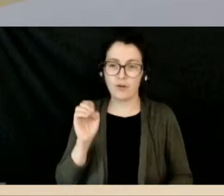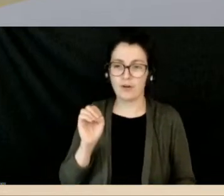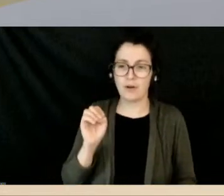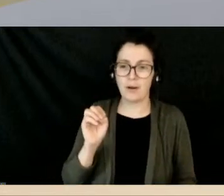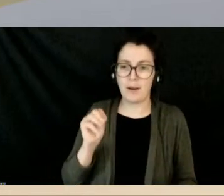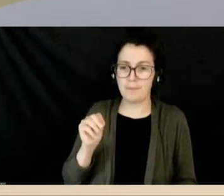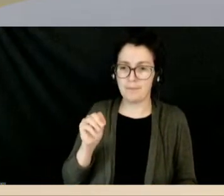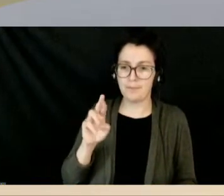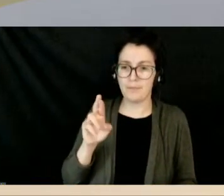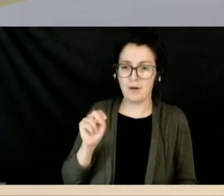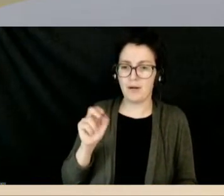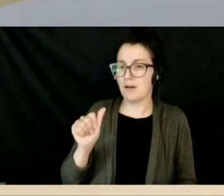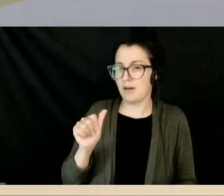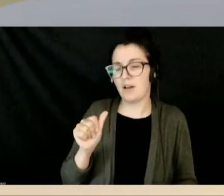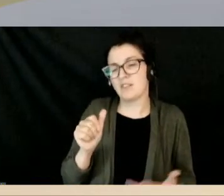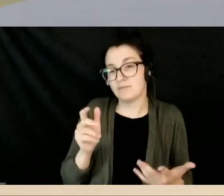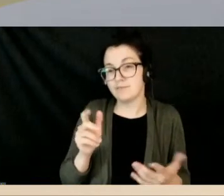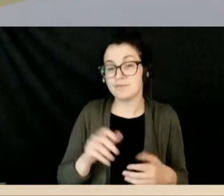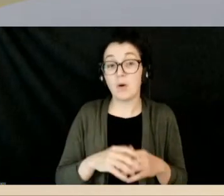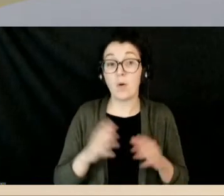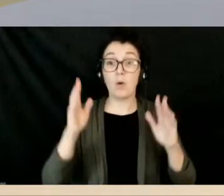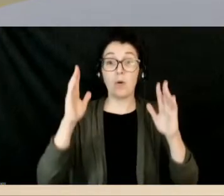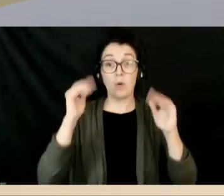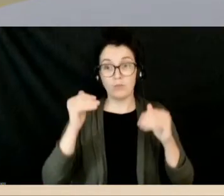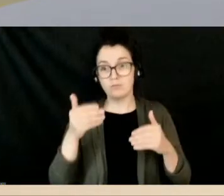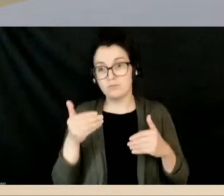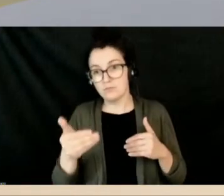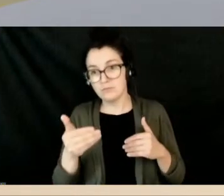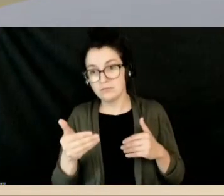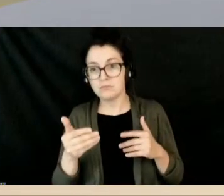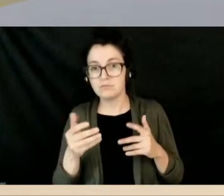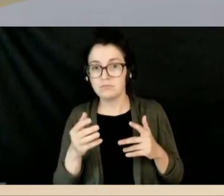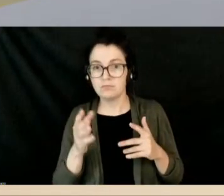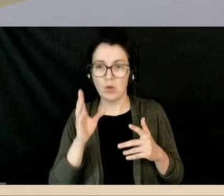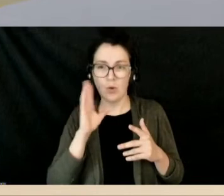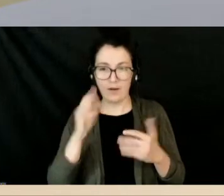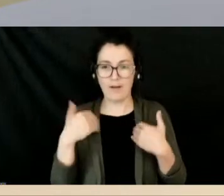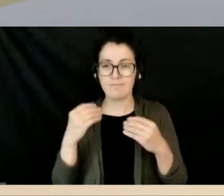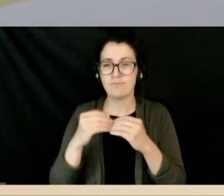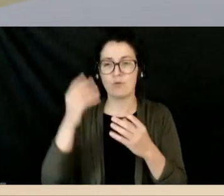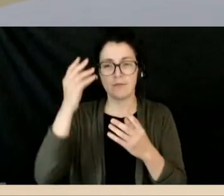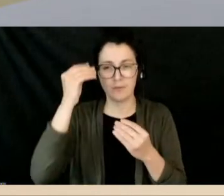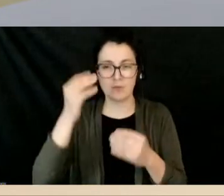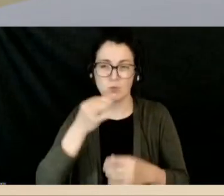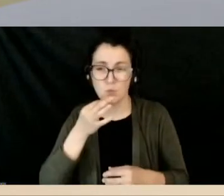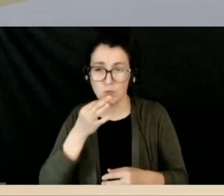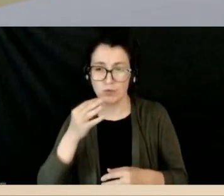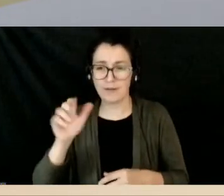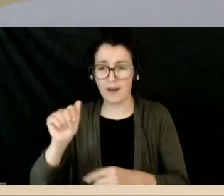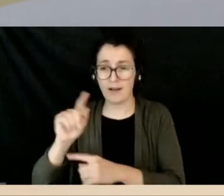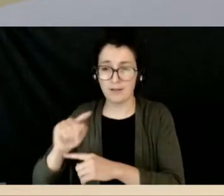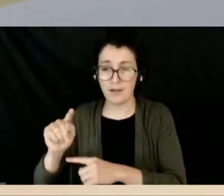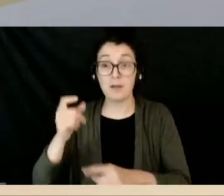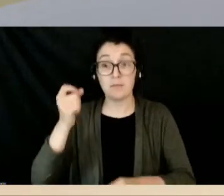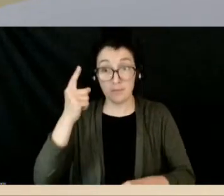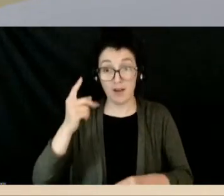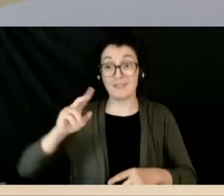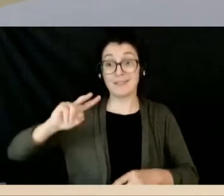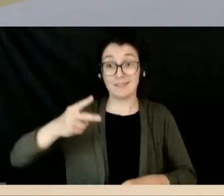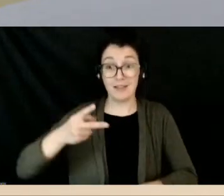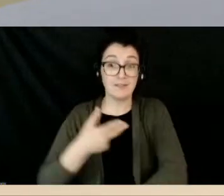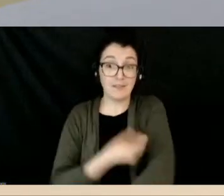I'm hopeful. But second dose appointments have started for certain age groups at the end